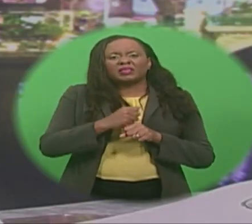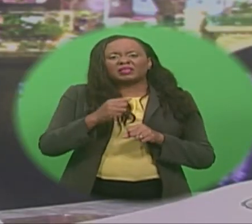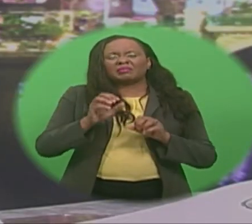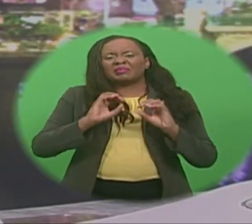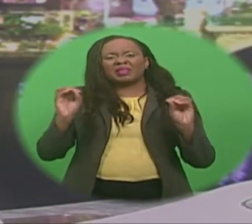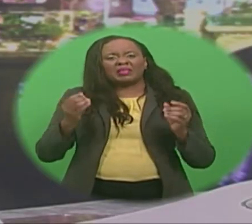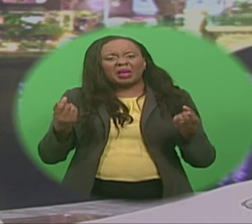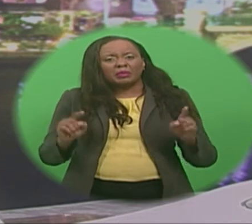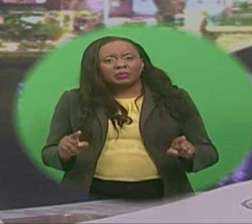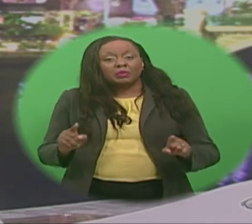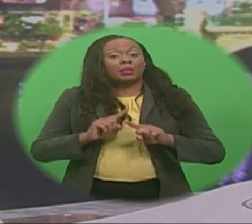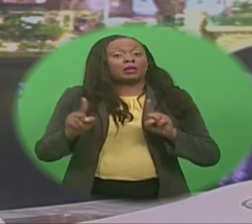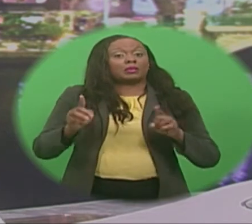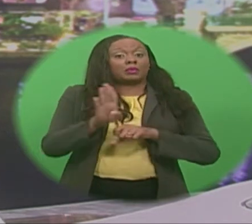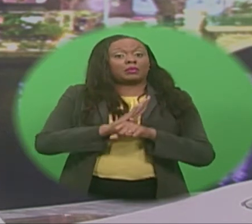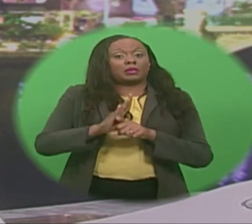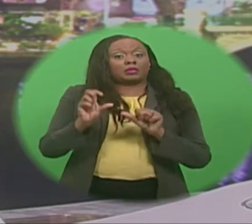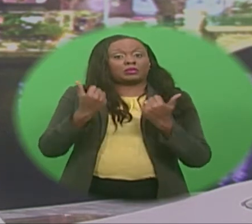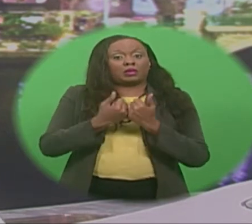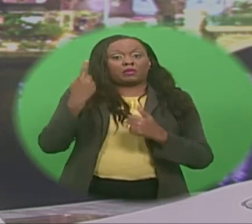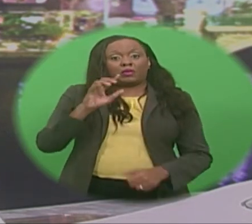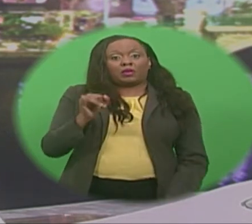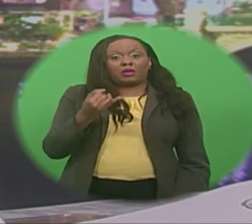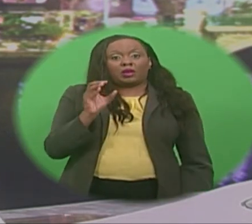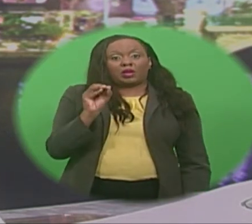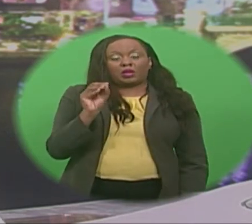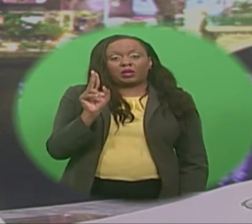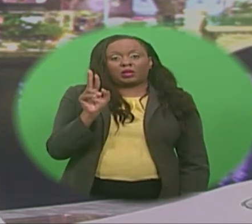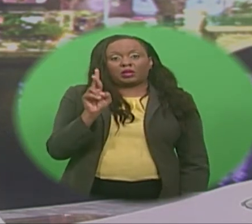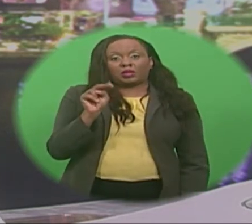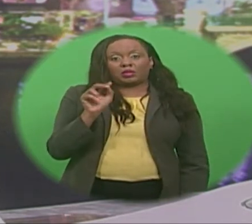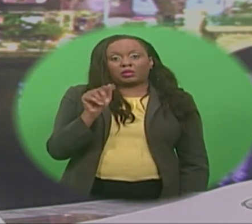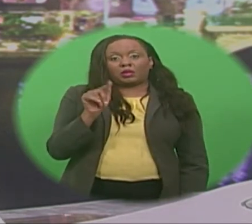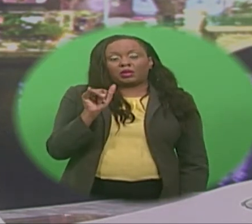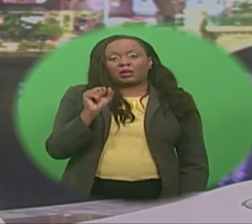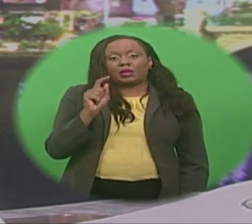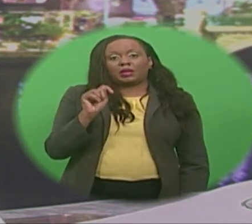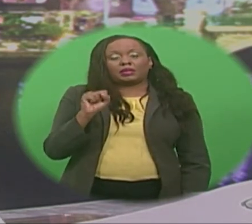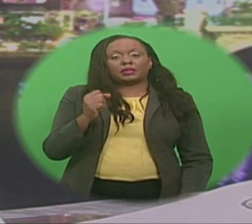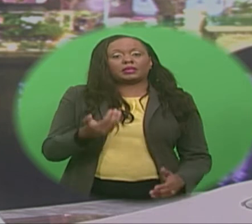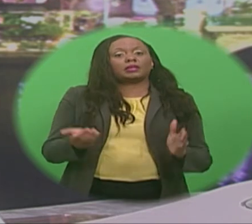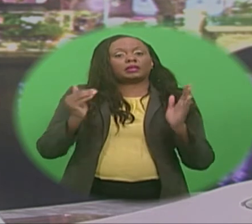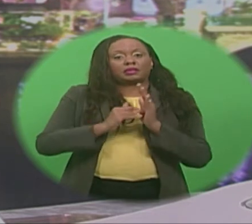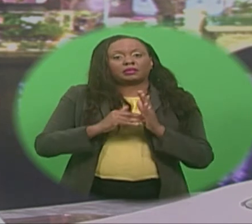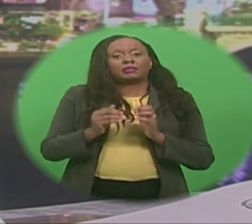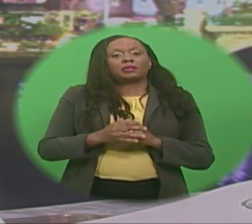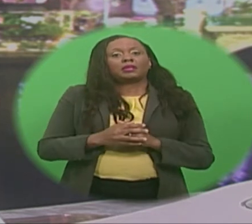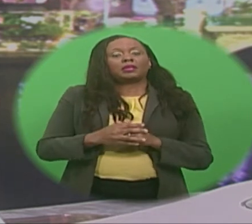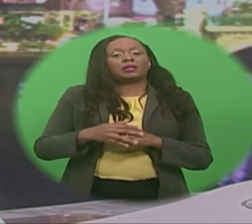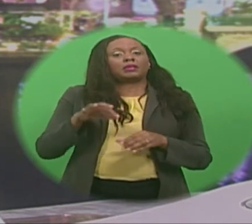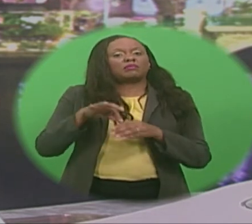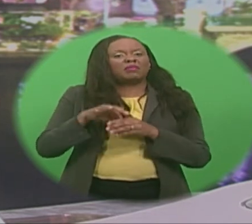the Barbados Association of Journalists is back. The first meeting was held last Sunday to elect an interim committee. The